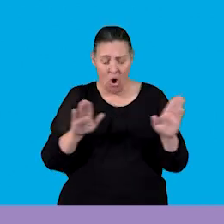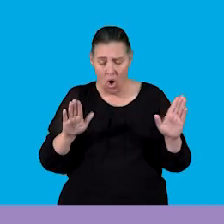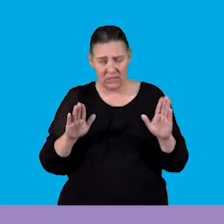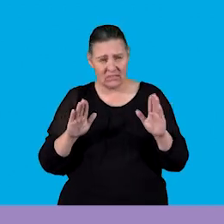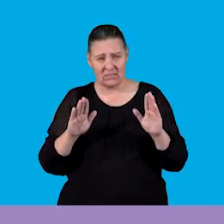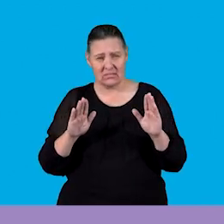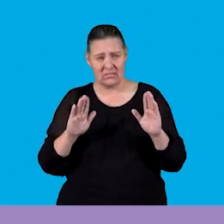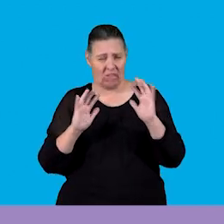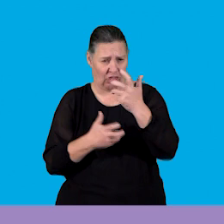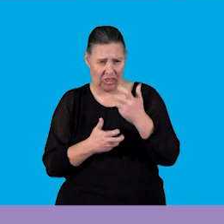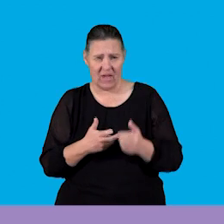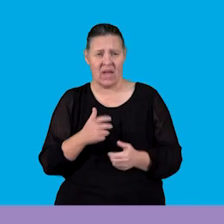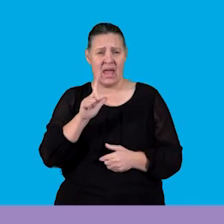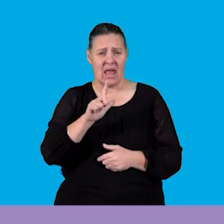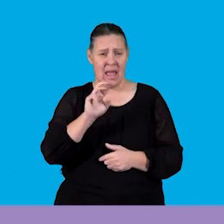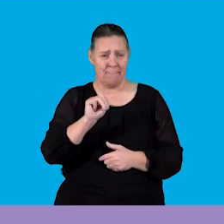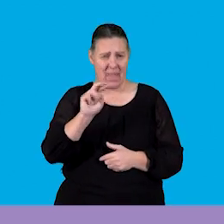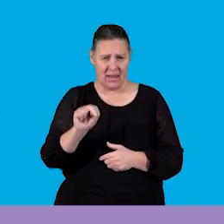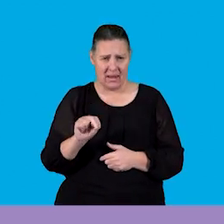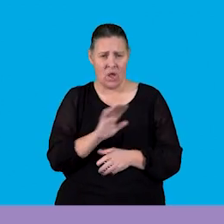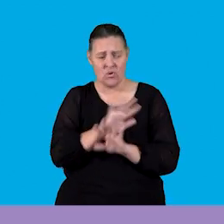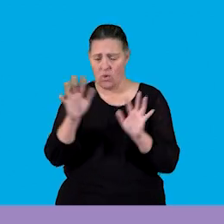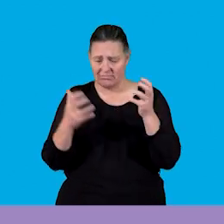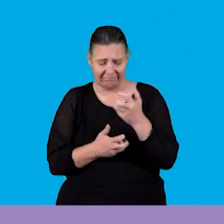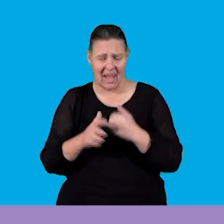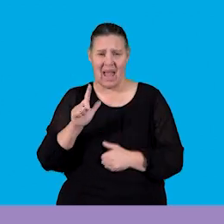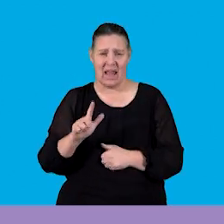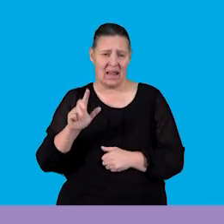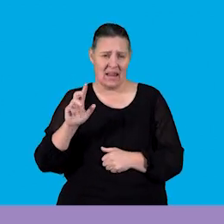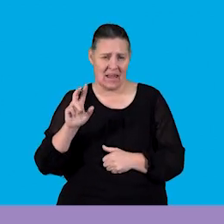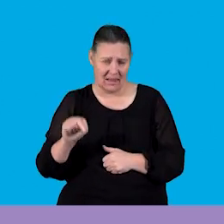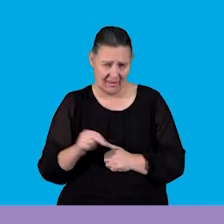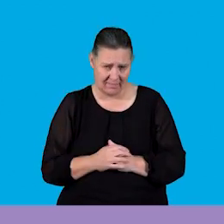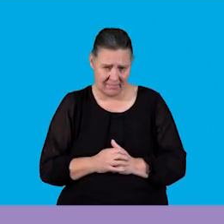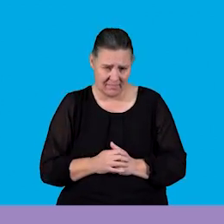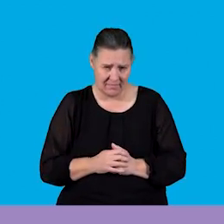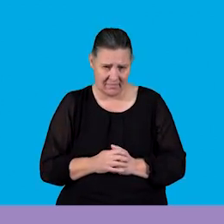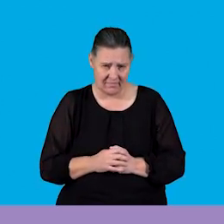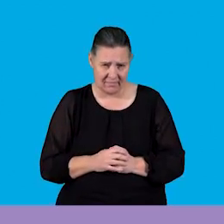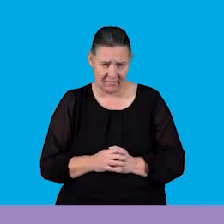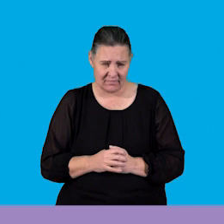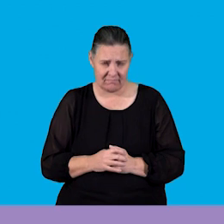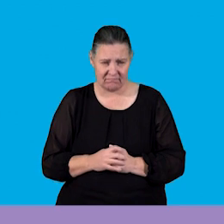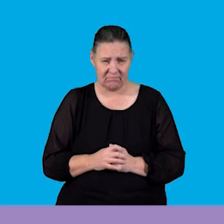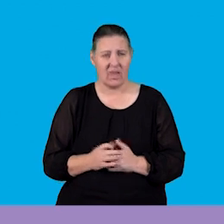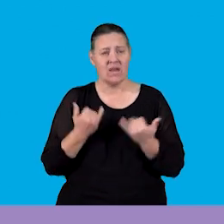LM is not equals to MN, and MN is not equals to LN.